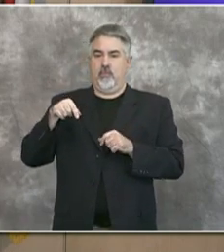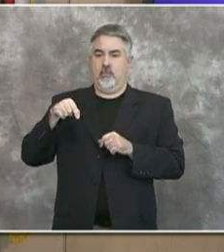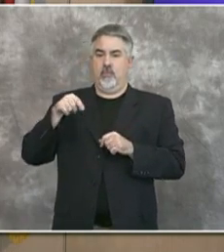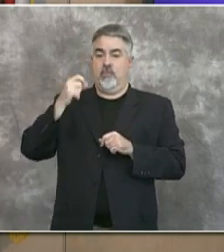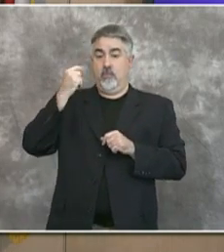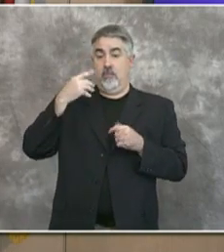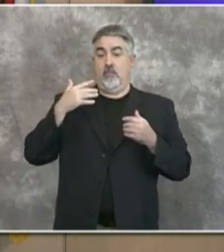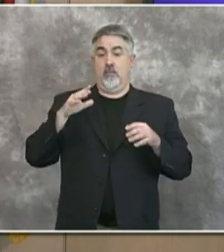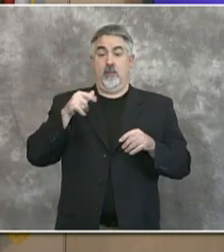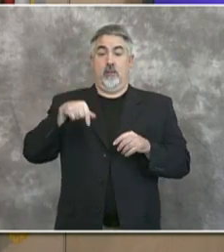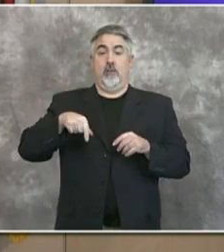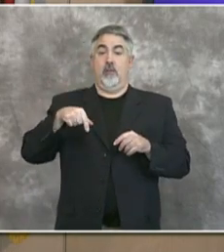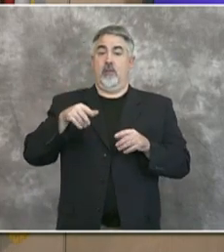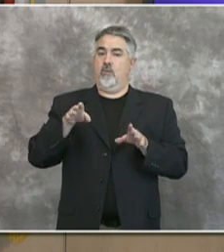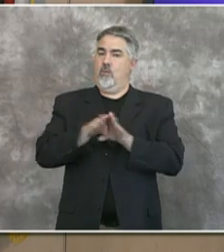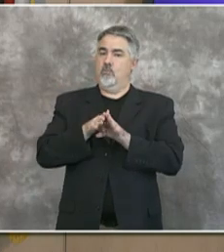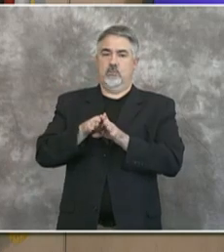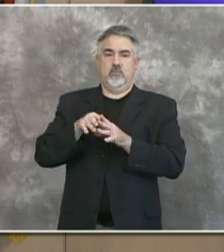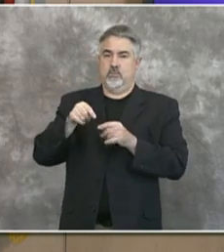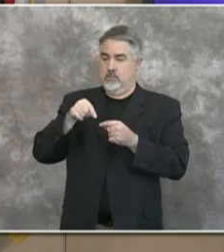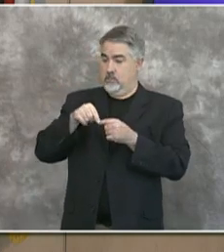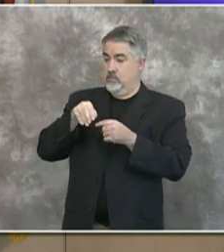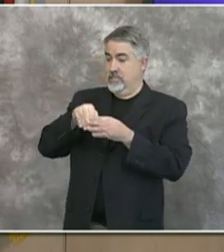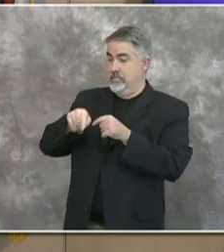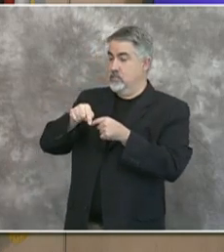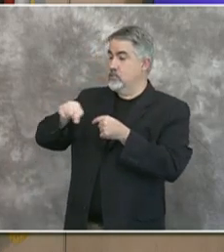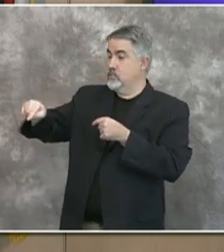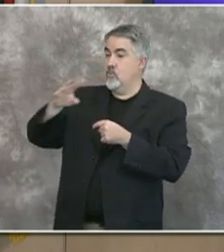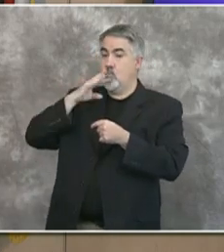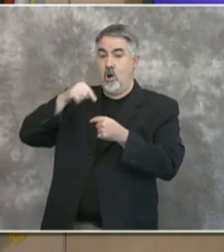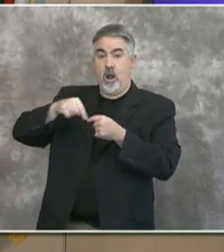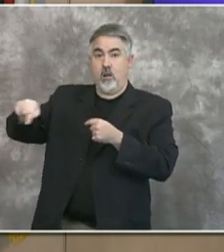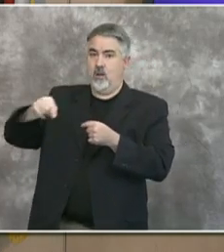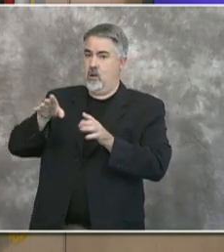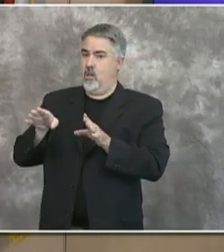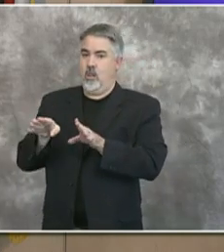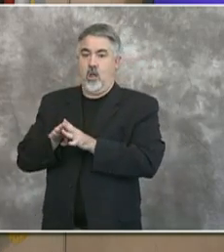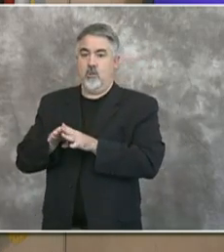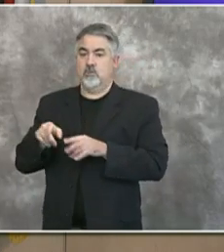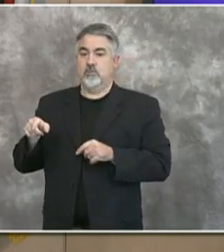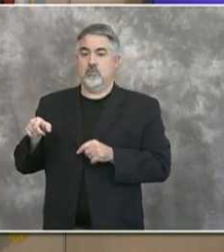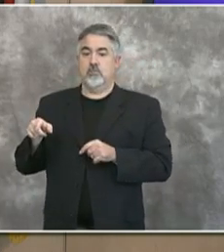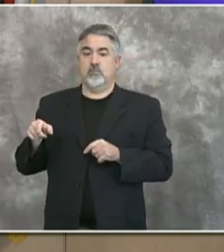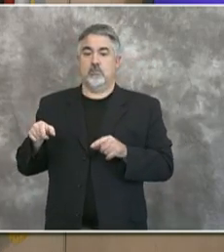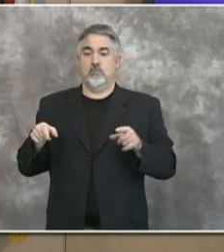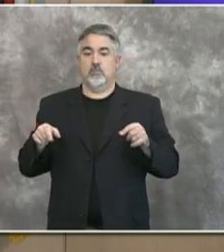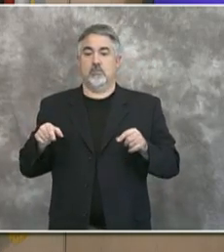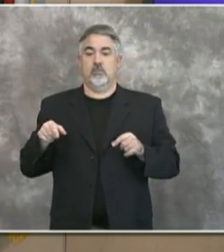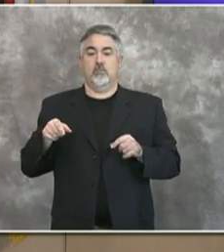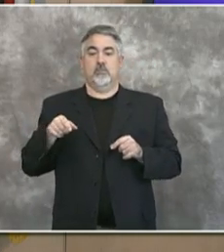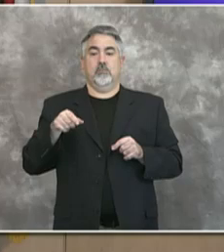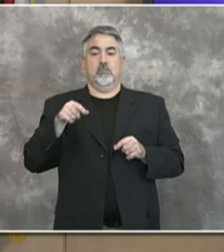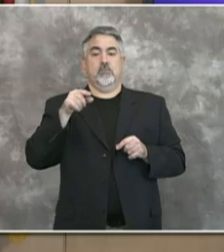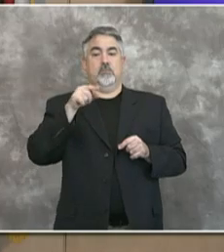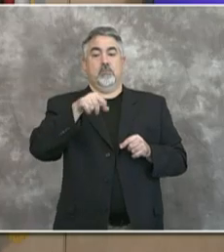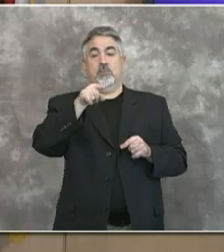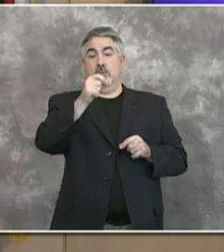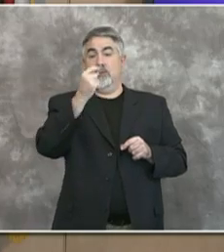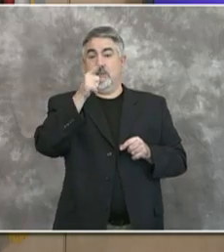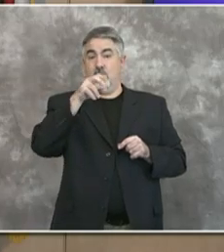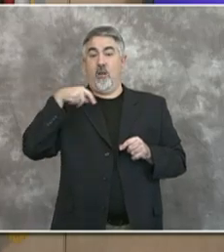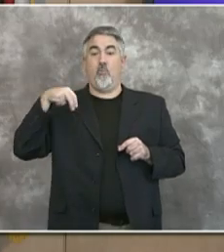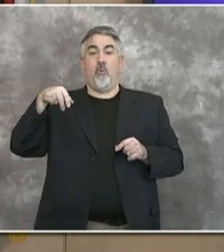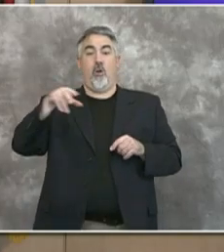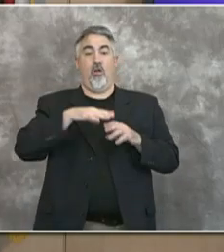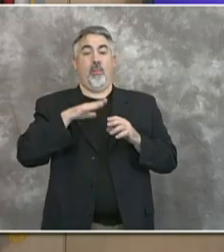can go on the sand is based on the jurisdictions that are in those areas. And so even if the county were to lift the